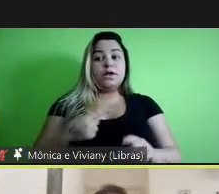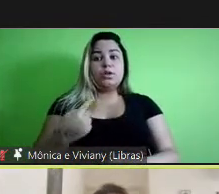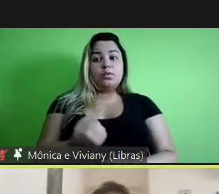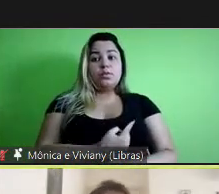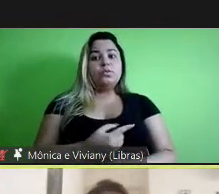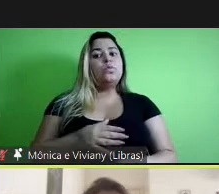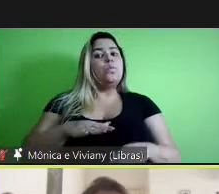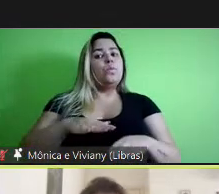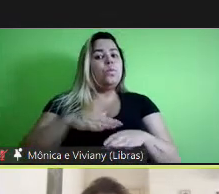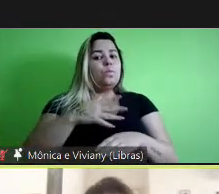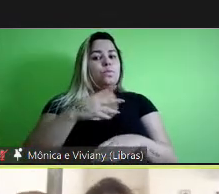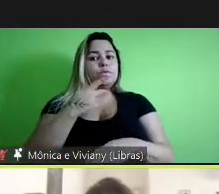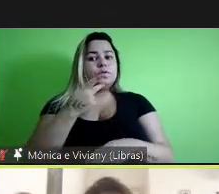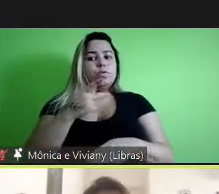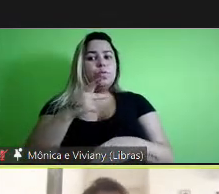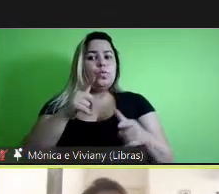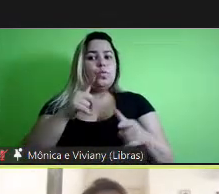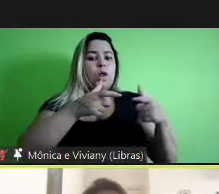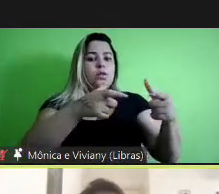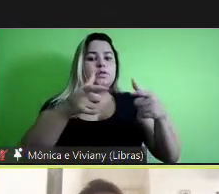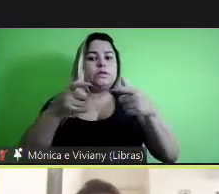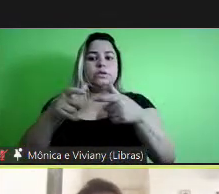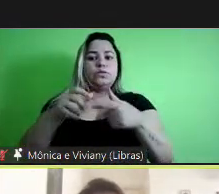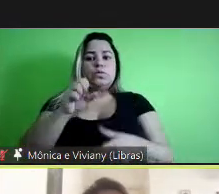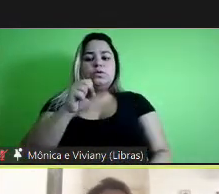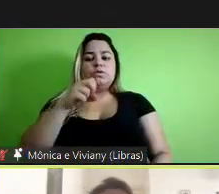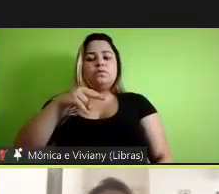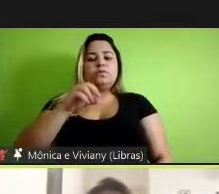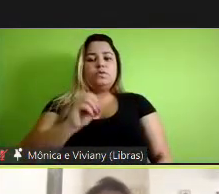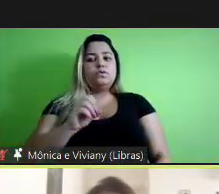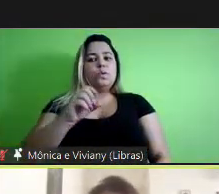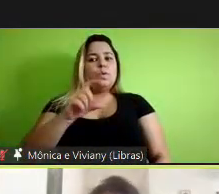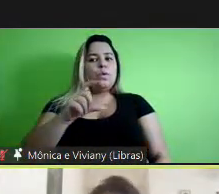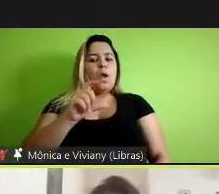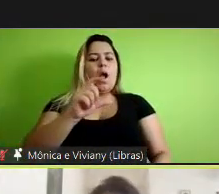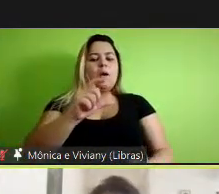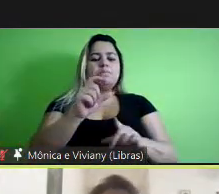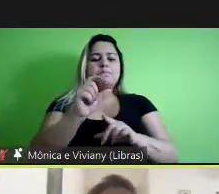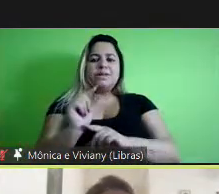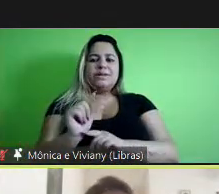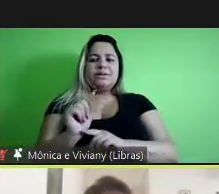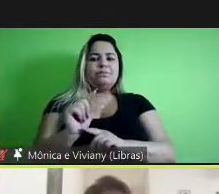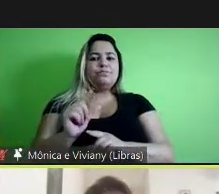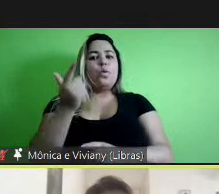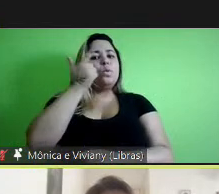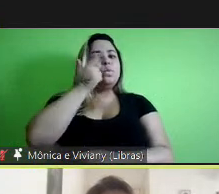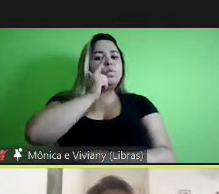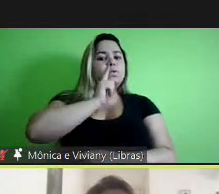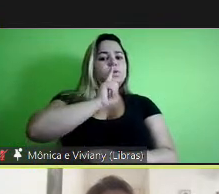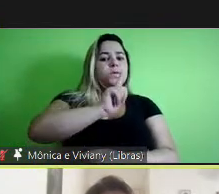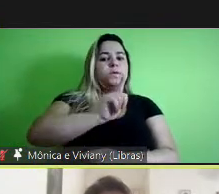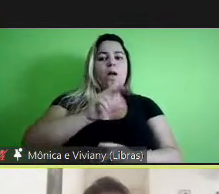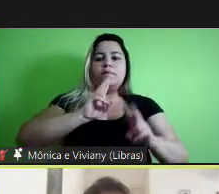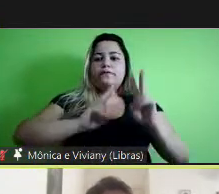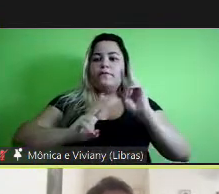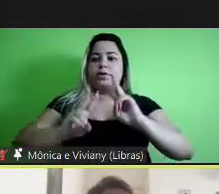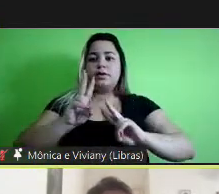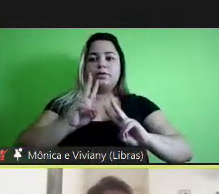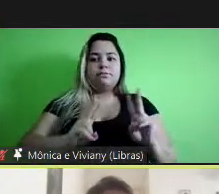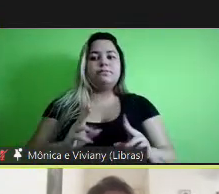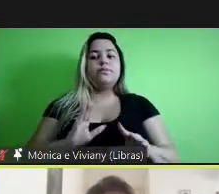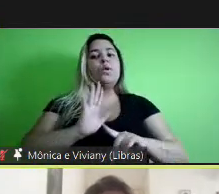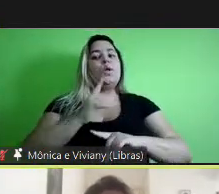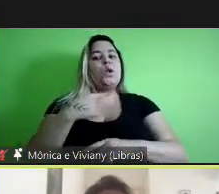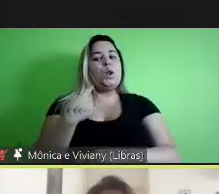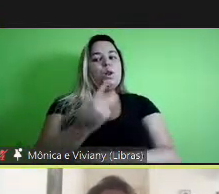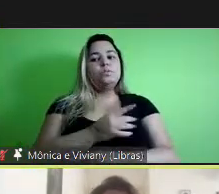vários locais. And we Então tem implemented them muitos in brinquedos in different places, which is a small que a gente sensor, sabe and we que managed to isso nos start ajudou